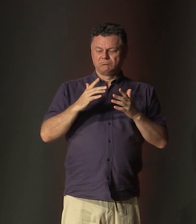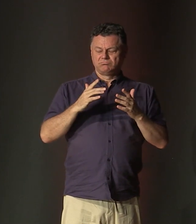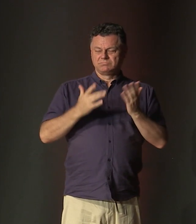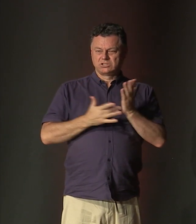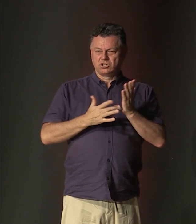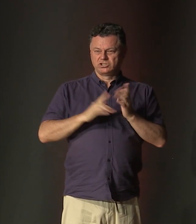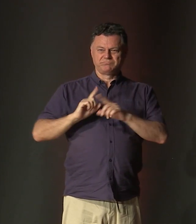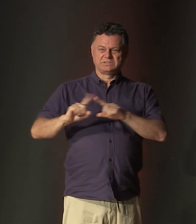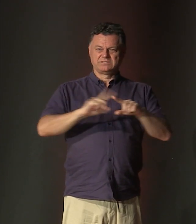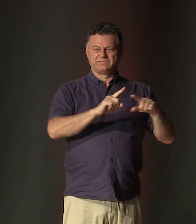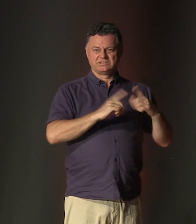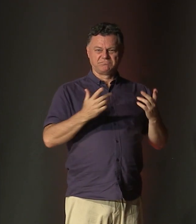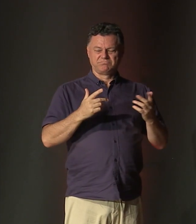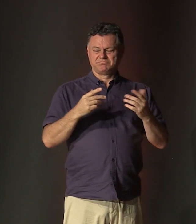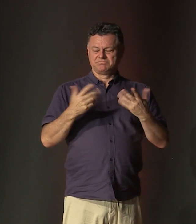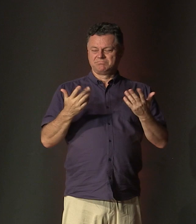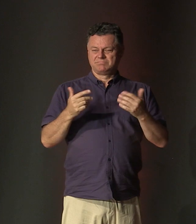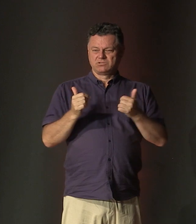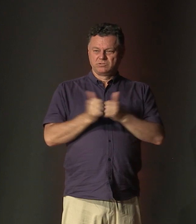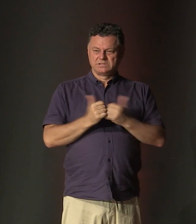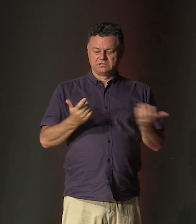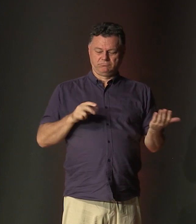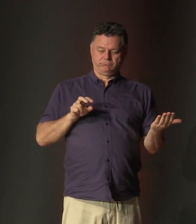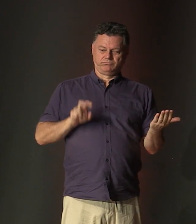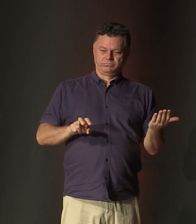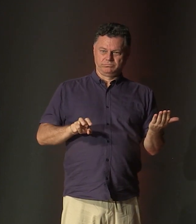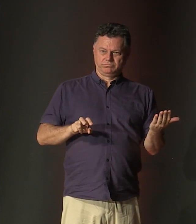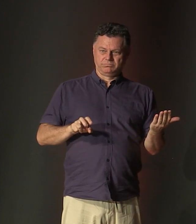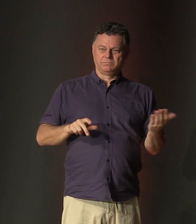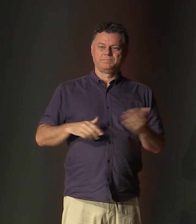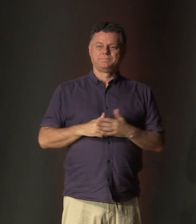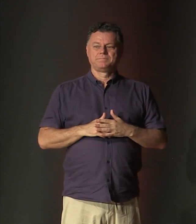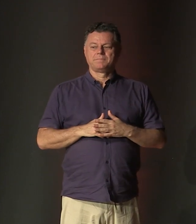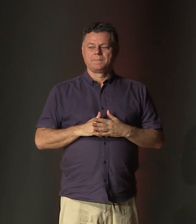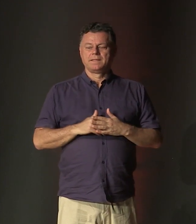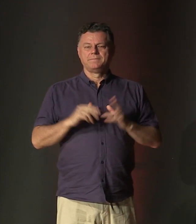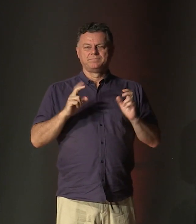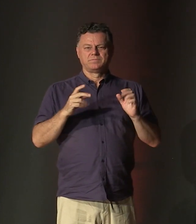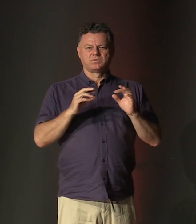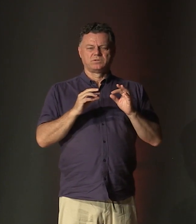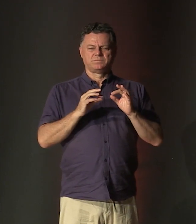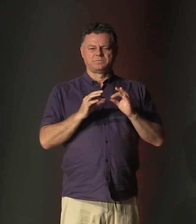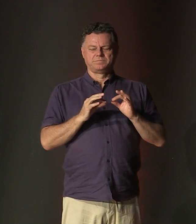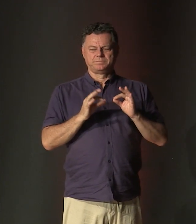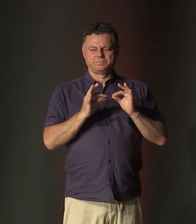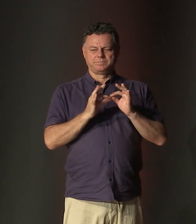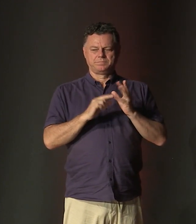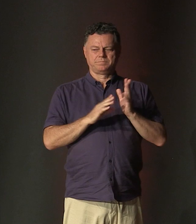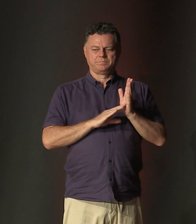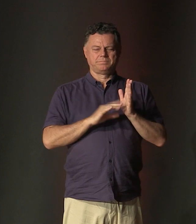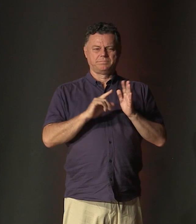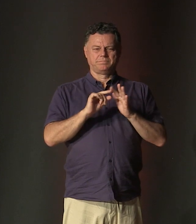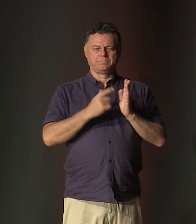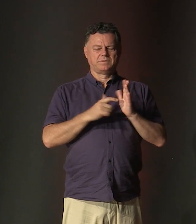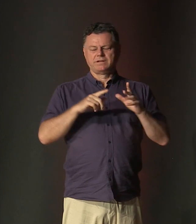When you sign these documents, our privacy law allows for something called a bundled consent. So you have to accept